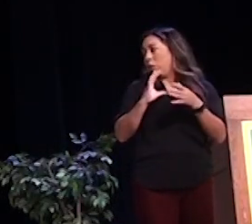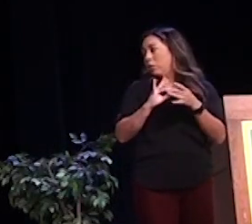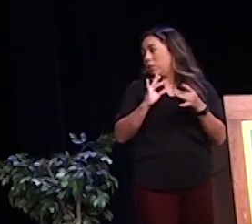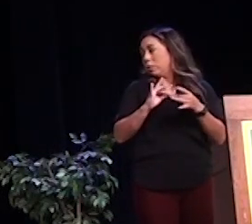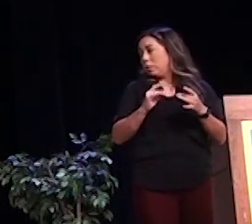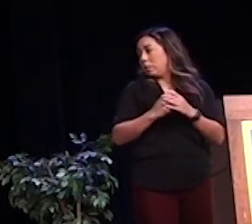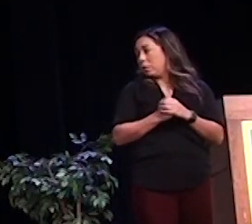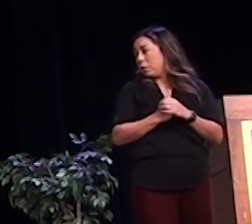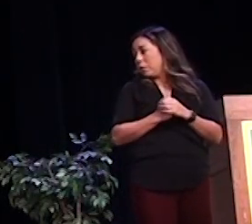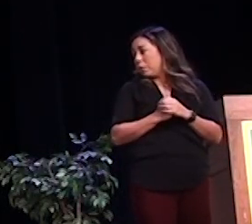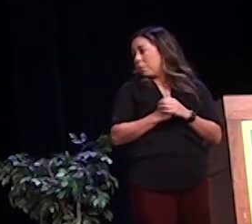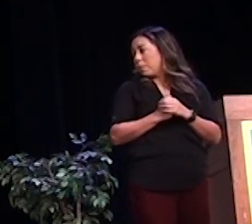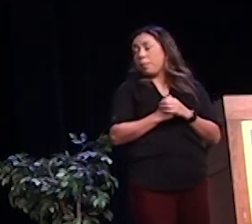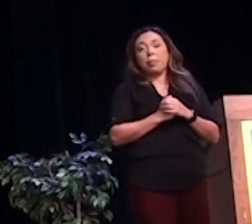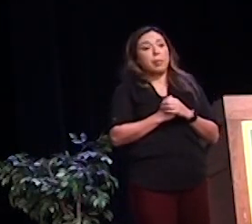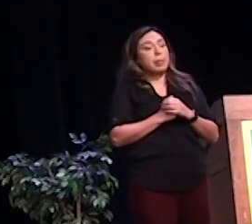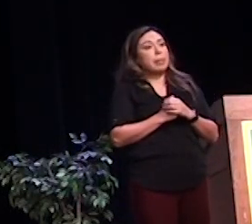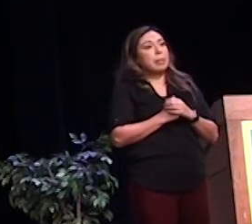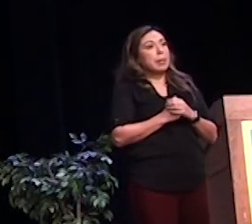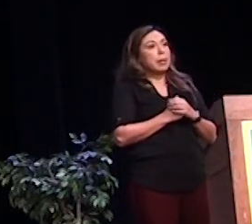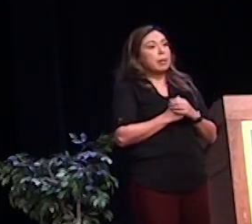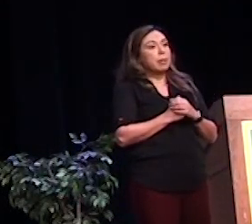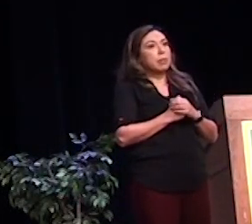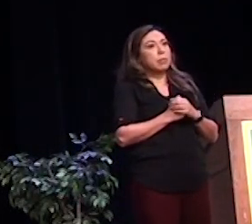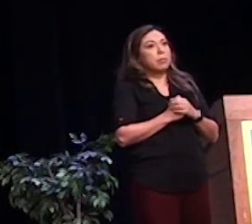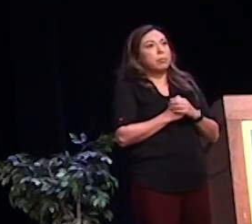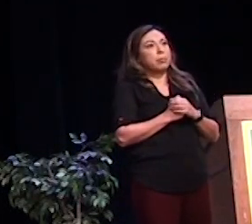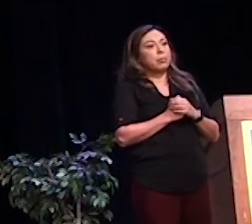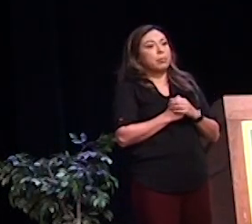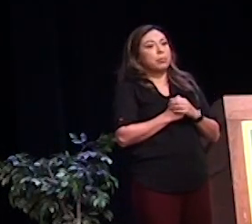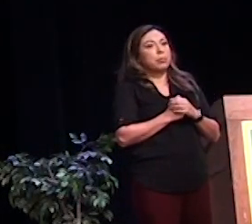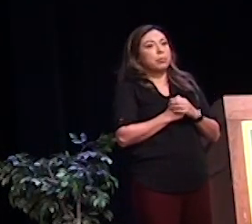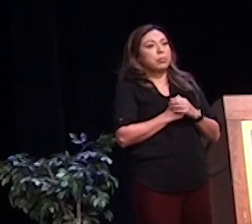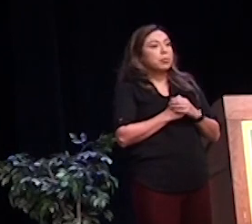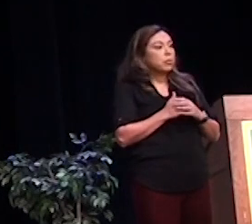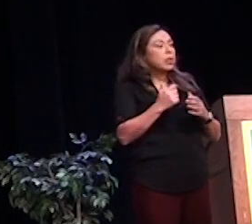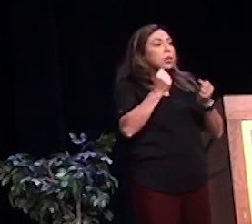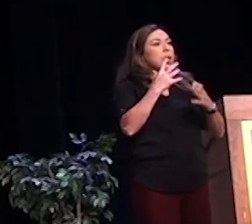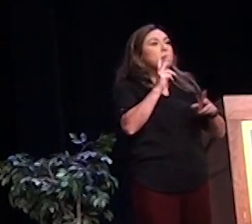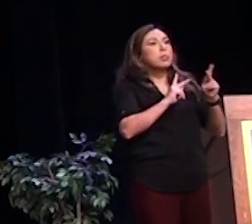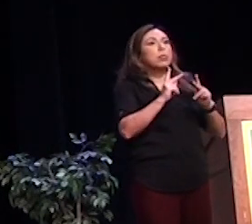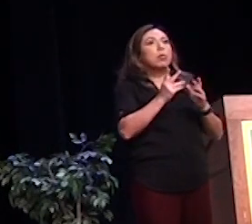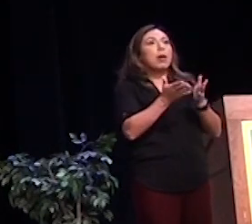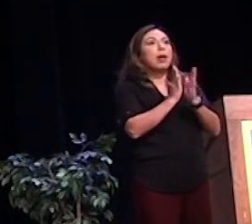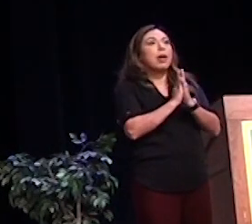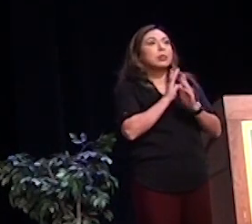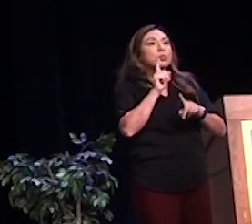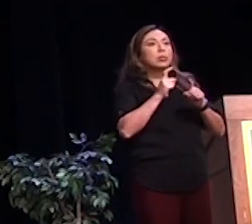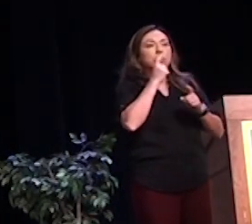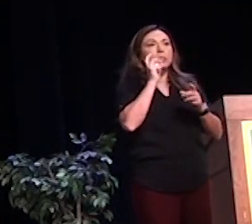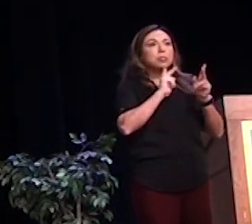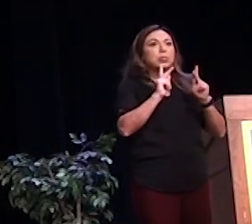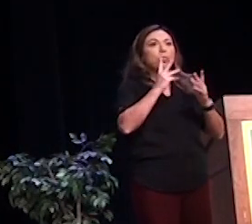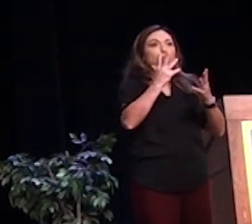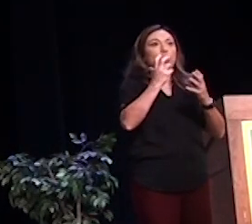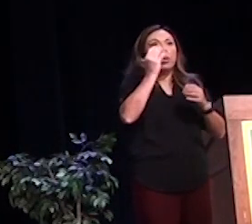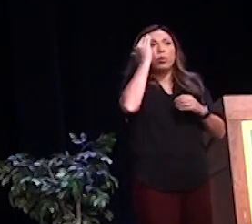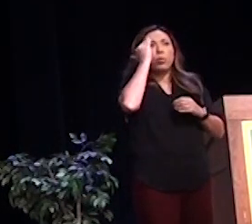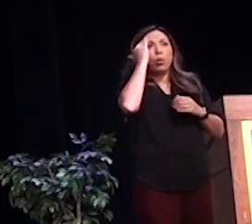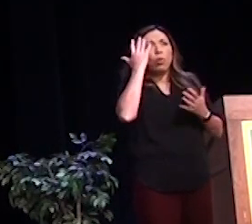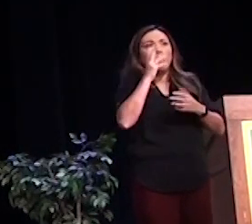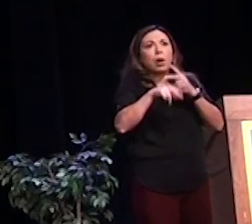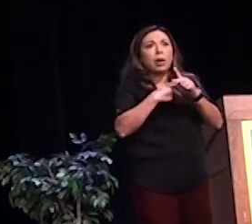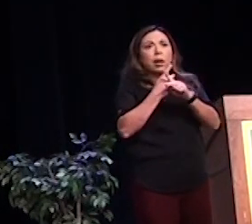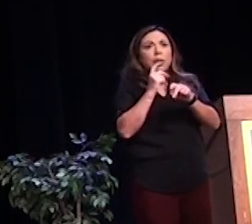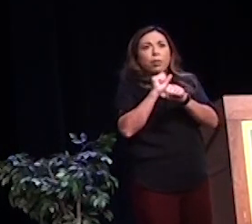to other panel members. Sometimes I get a lot of questions because people want to know kind of what the